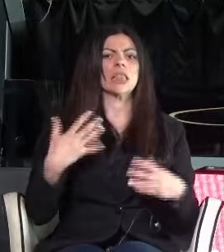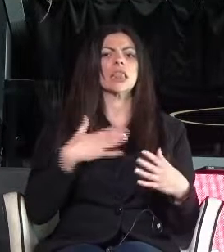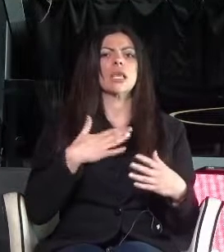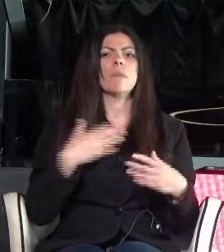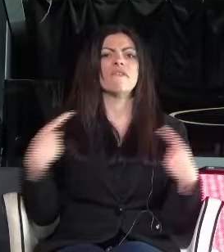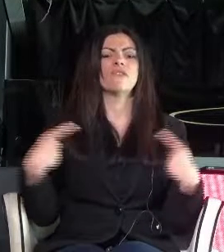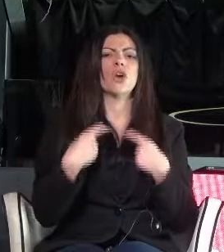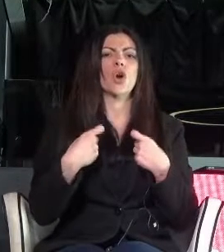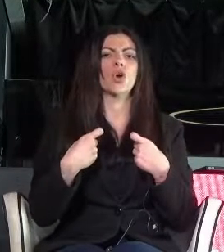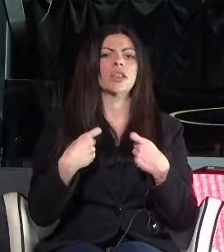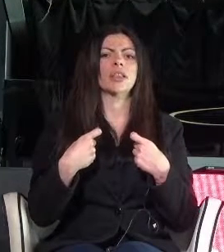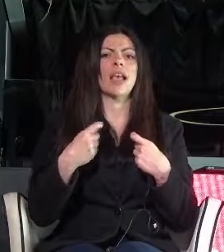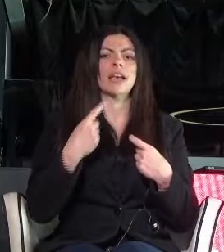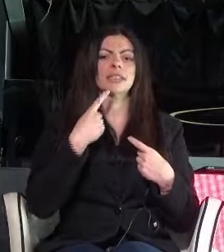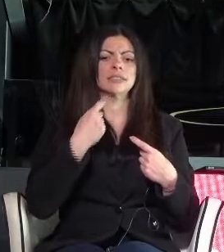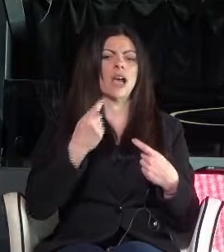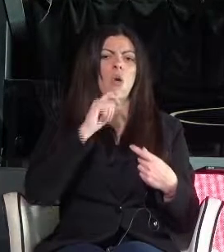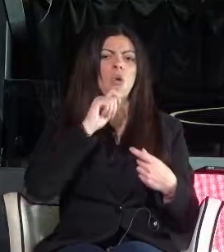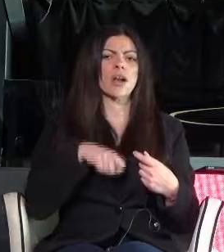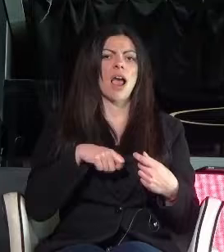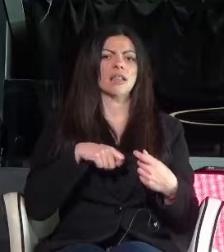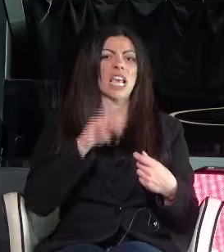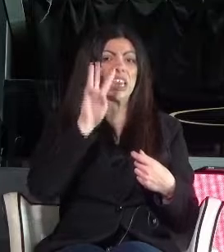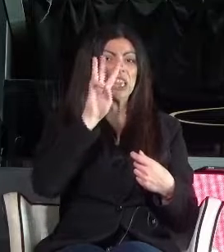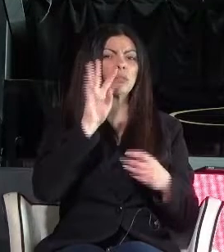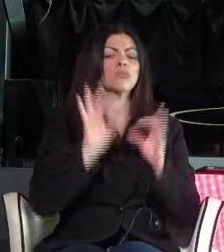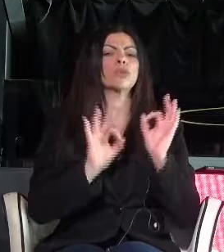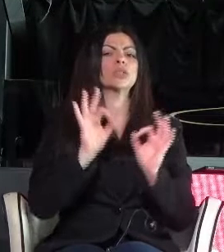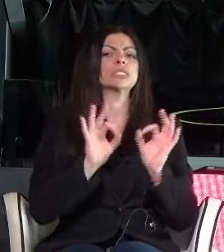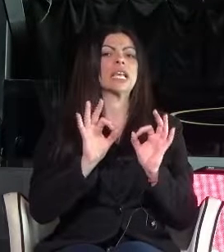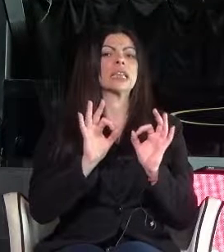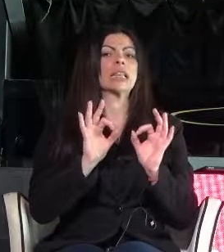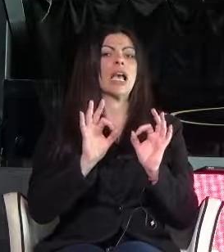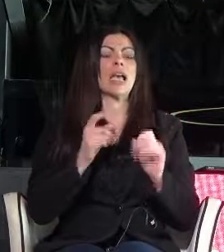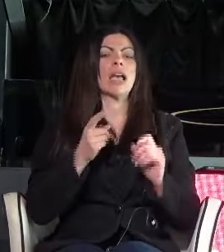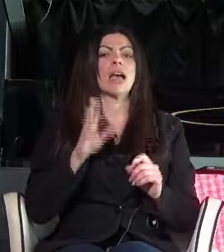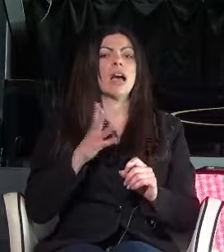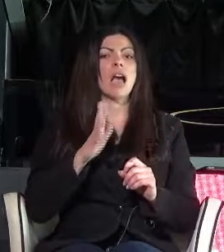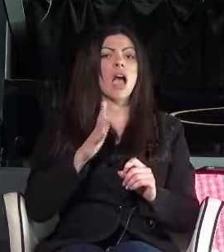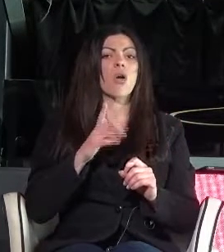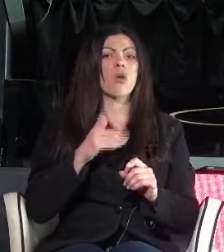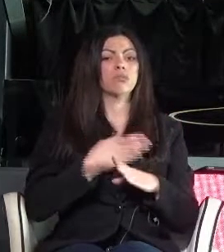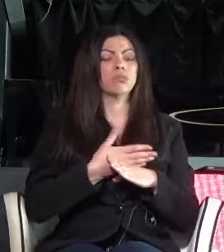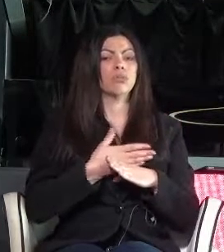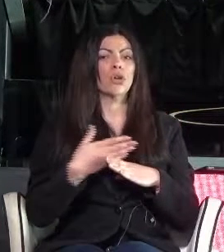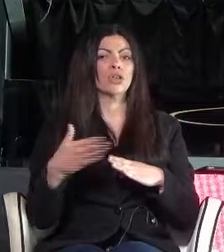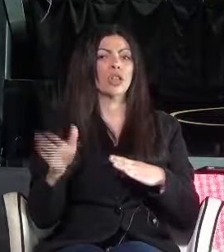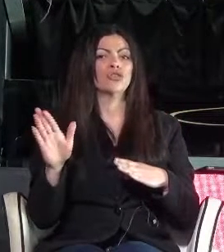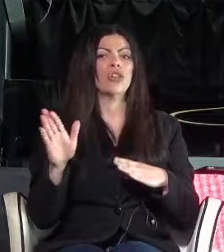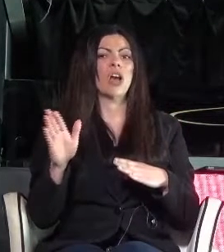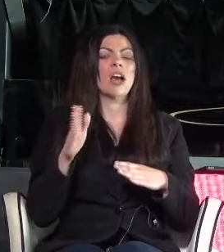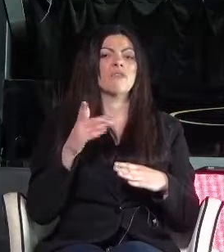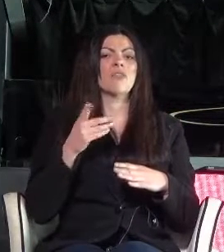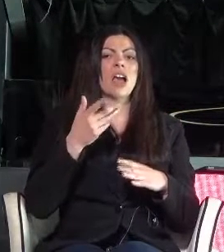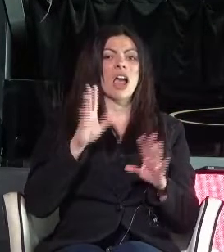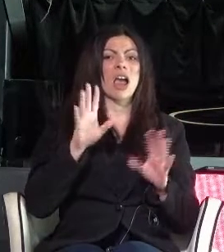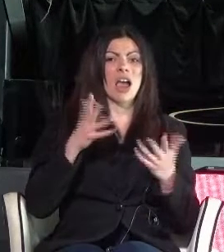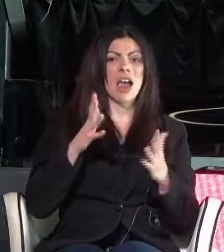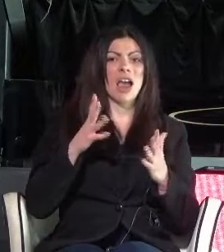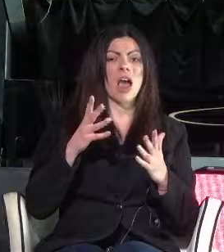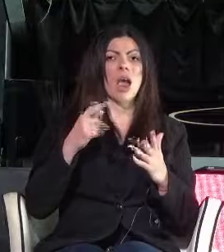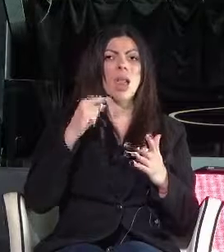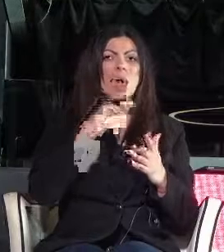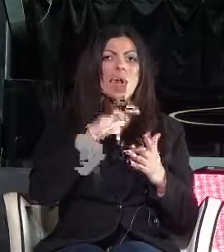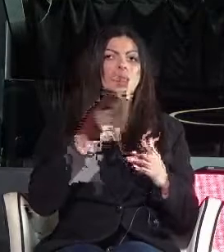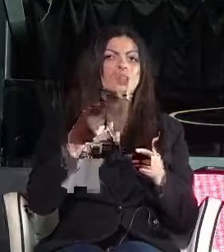saying that also Belarusians support the war, it's not true. So the numbers are, you know, it's not 30%,